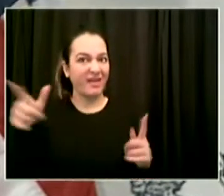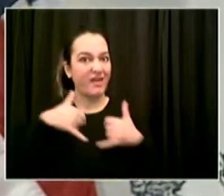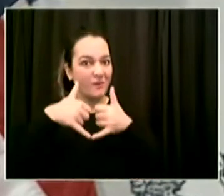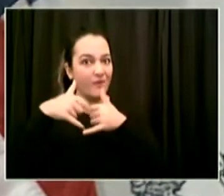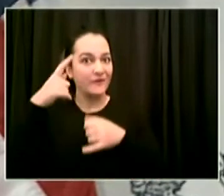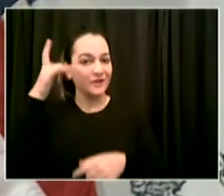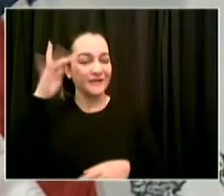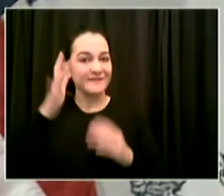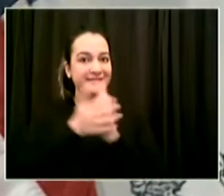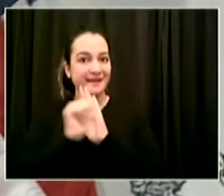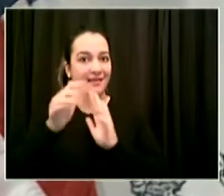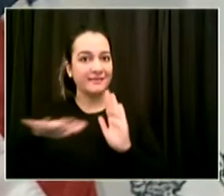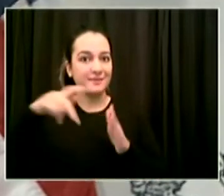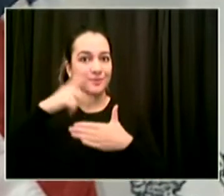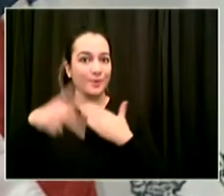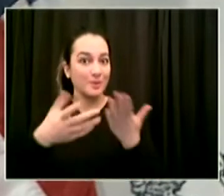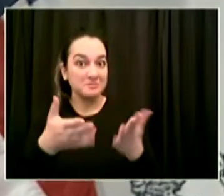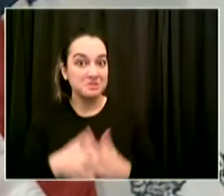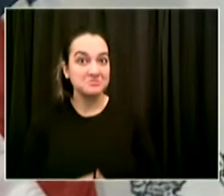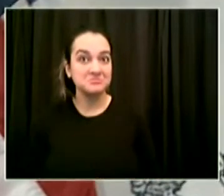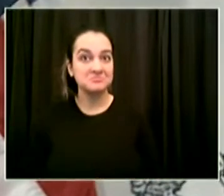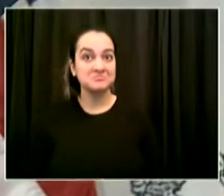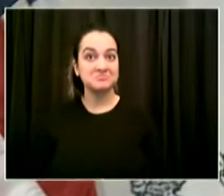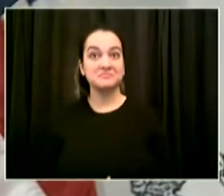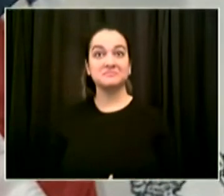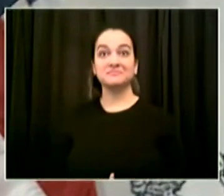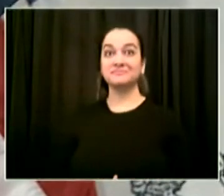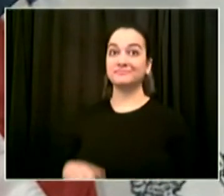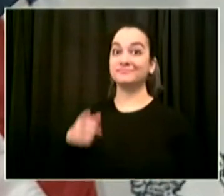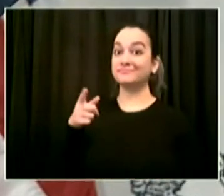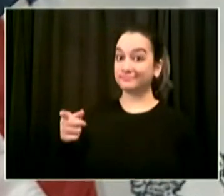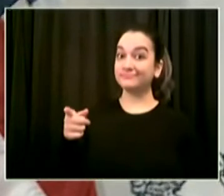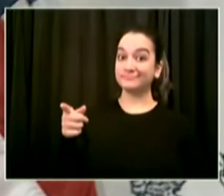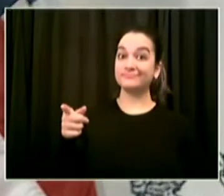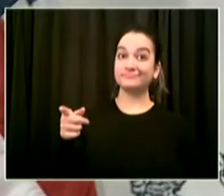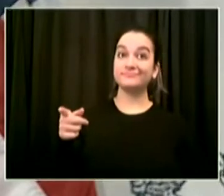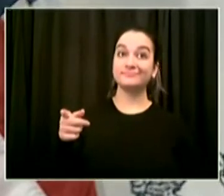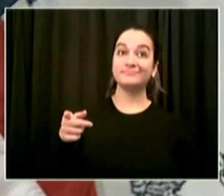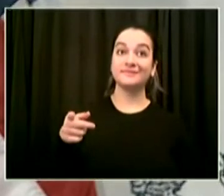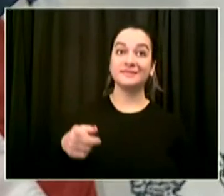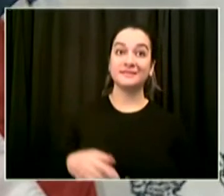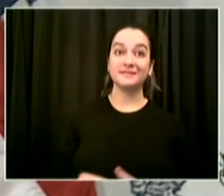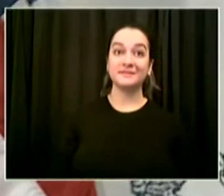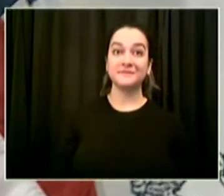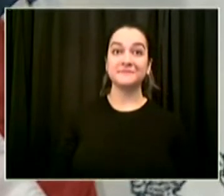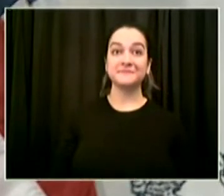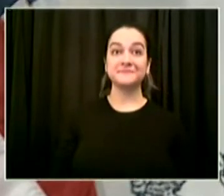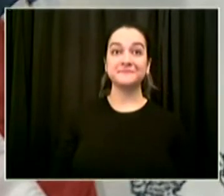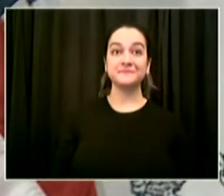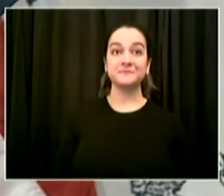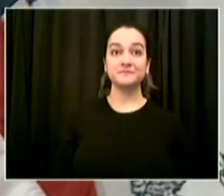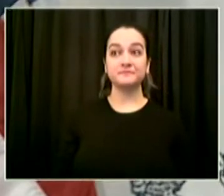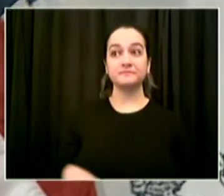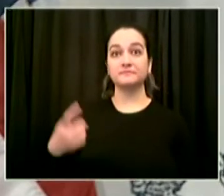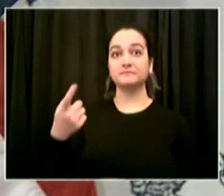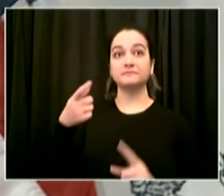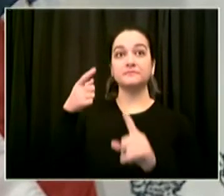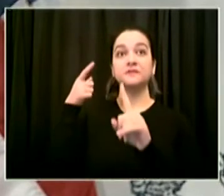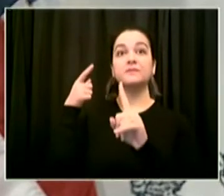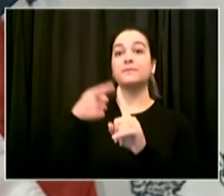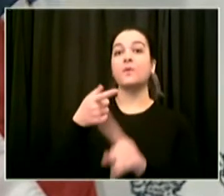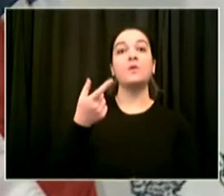year. We'll work on the right methodology and we'll announce it soon. But families can hear directly from me, yes, you will be